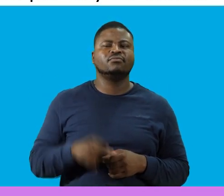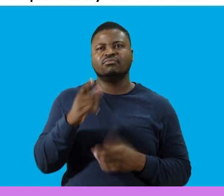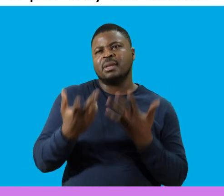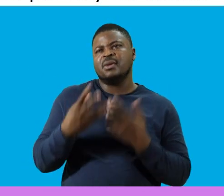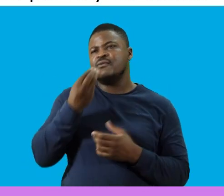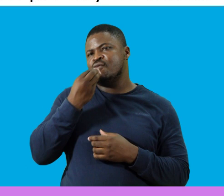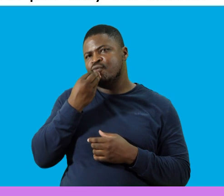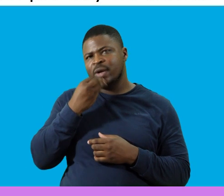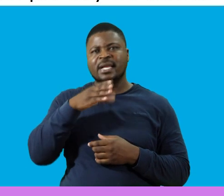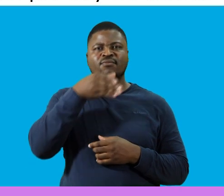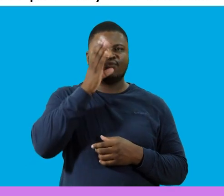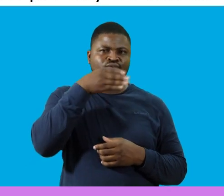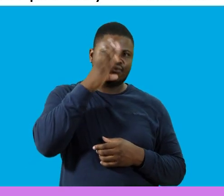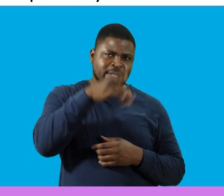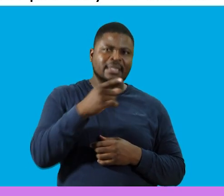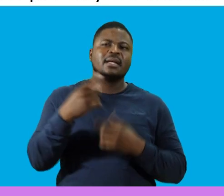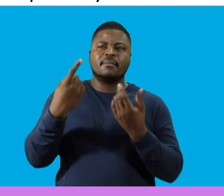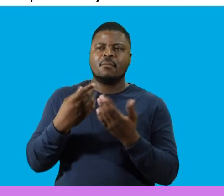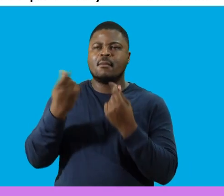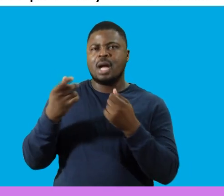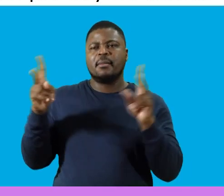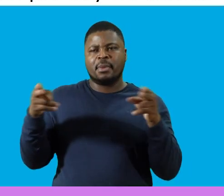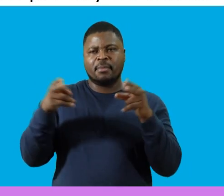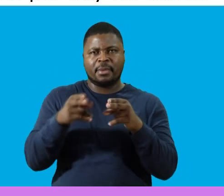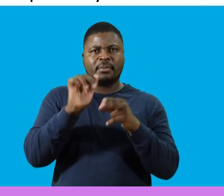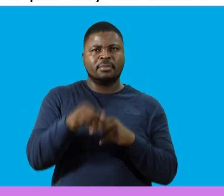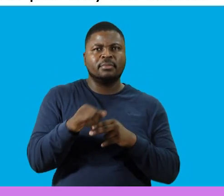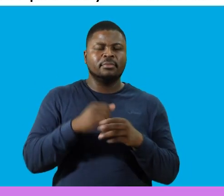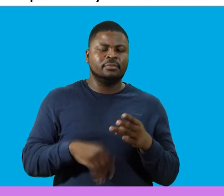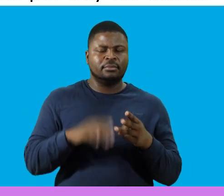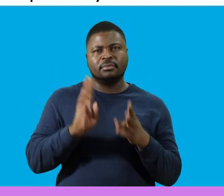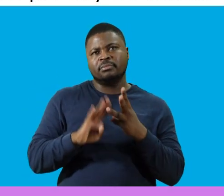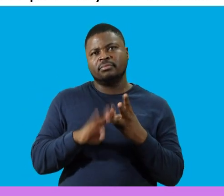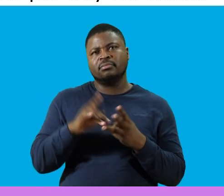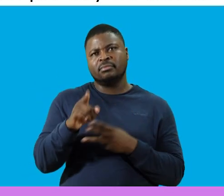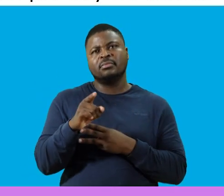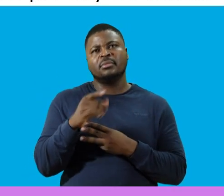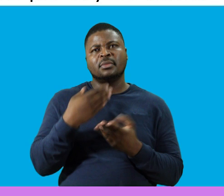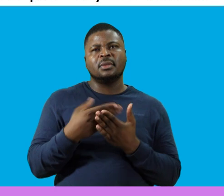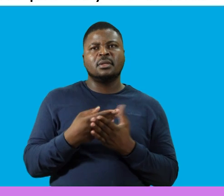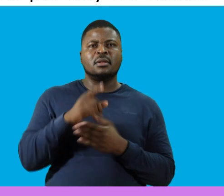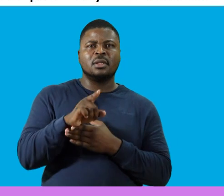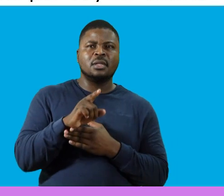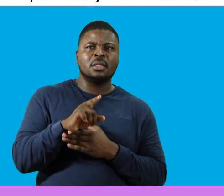Maybe food and drinks. And then he can look at another backpackers